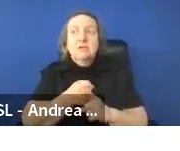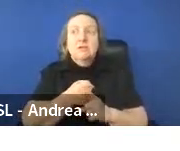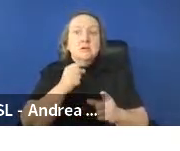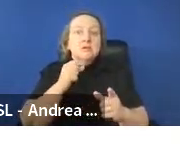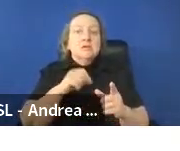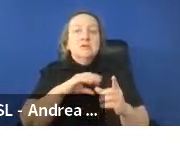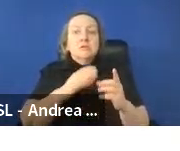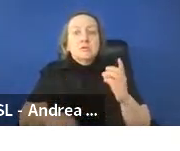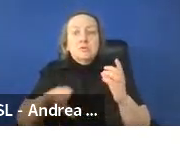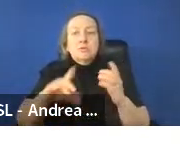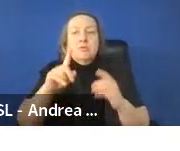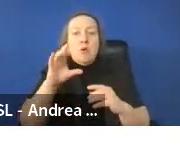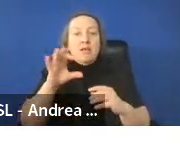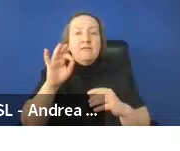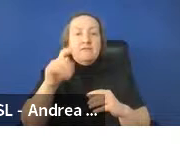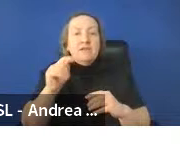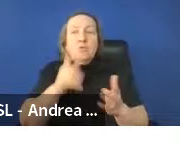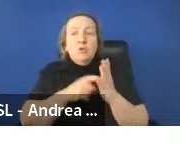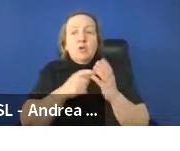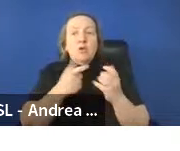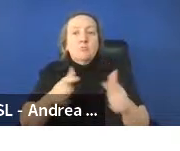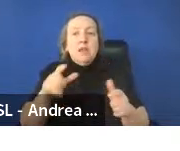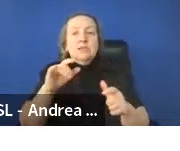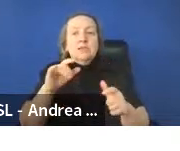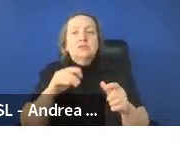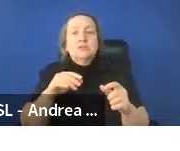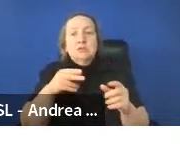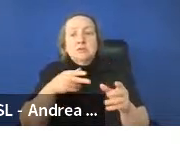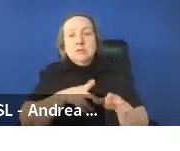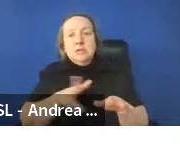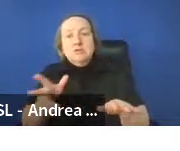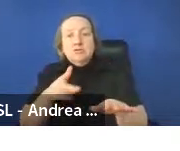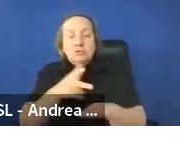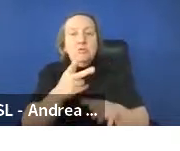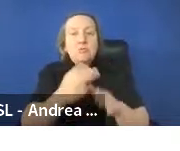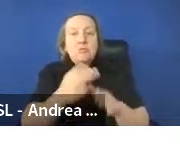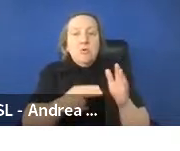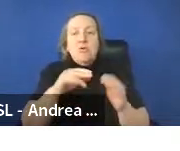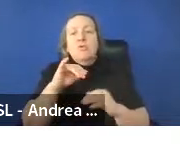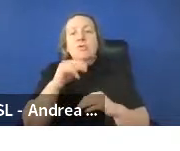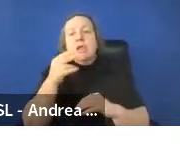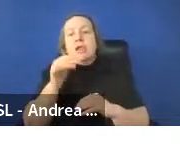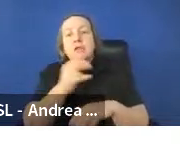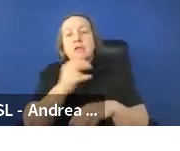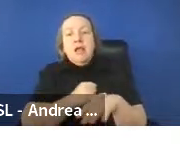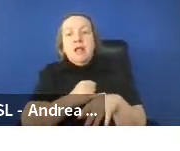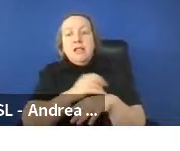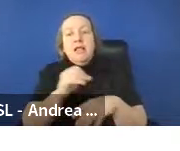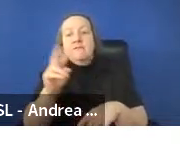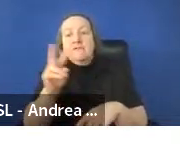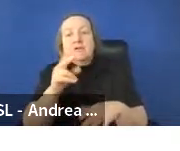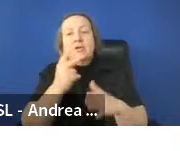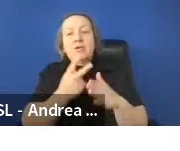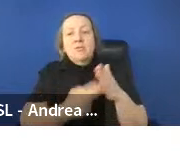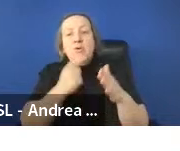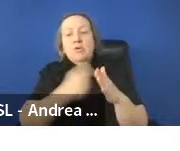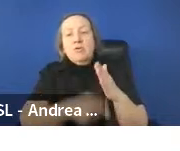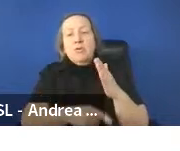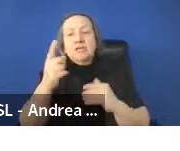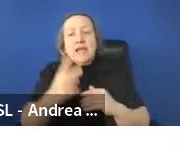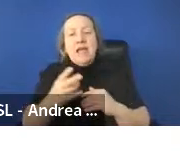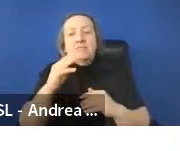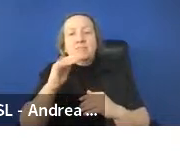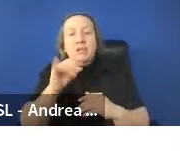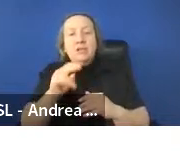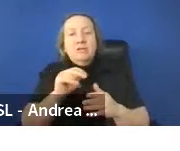feet from a bridge will require massive interchange on both sides of both Hayden Island and Vancouver, both costing about $500 million. A